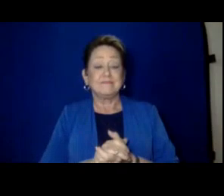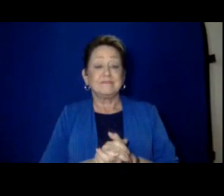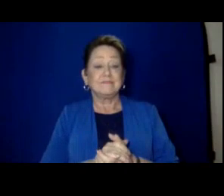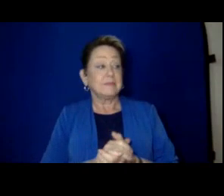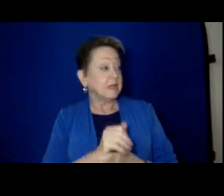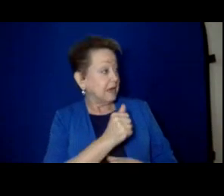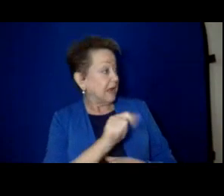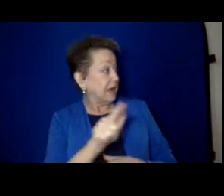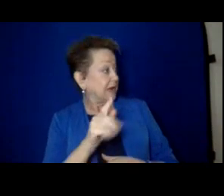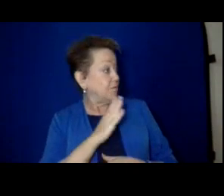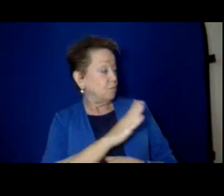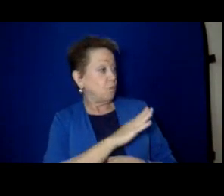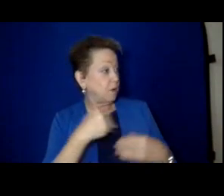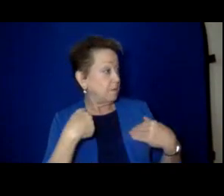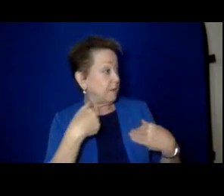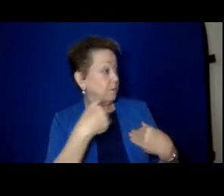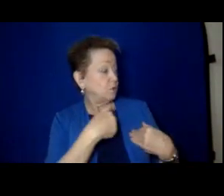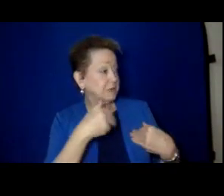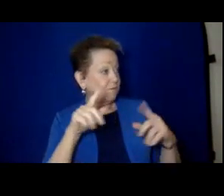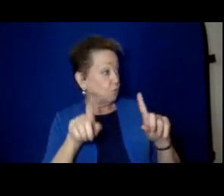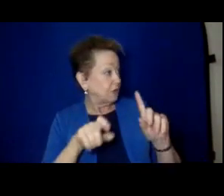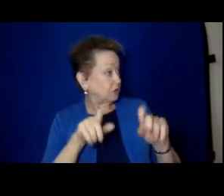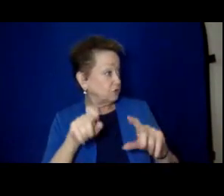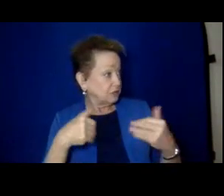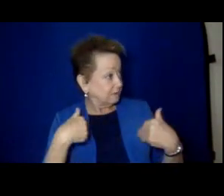Do any board members have questions?